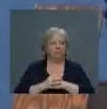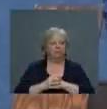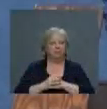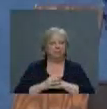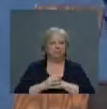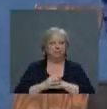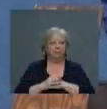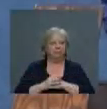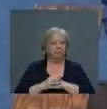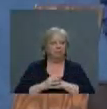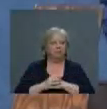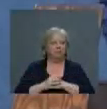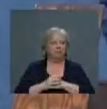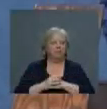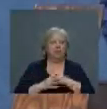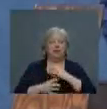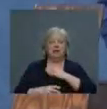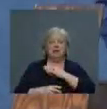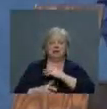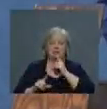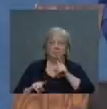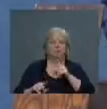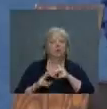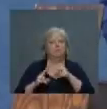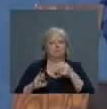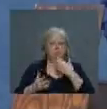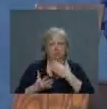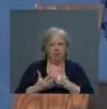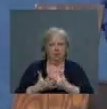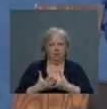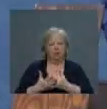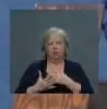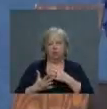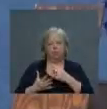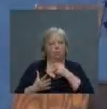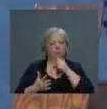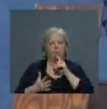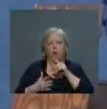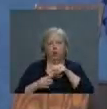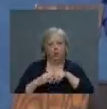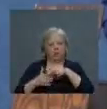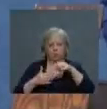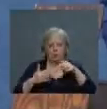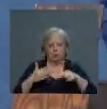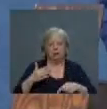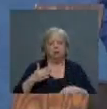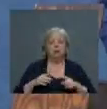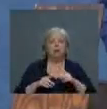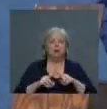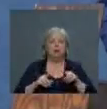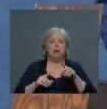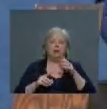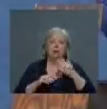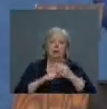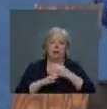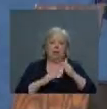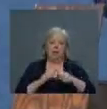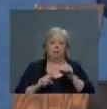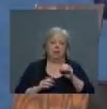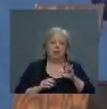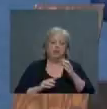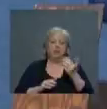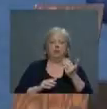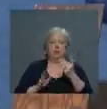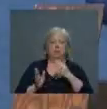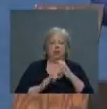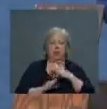whole lot of detail because the staff report is very good on this, especially go to the end at the December 15th Planning Commission meeting where